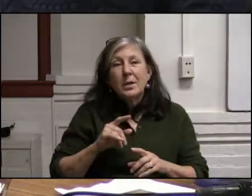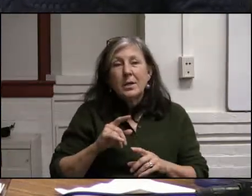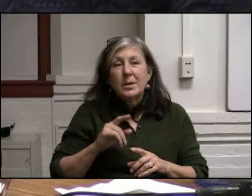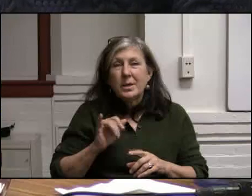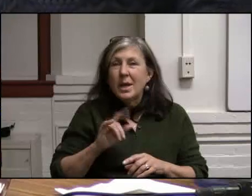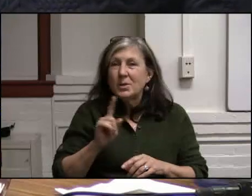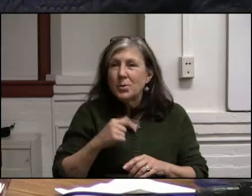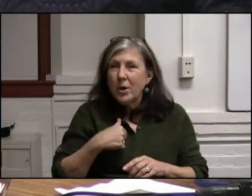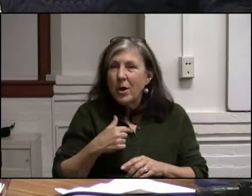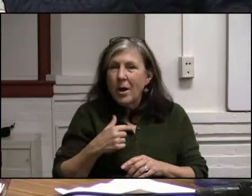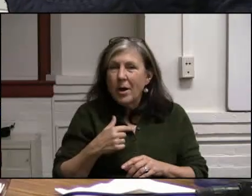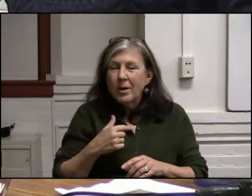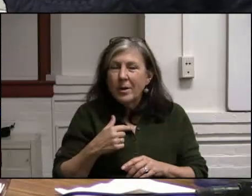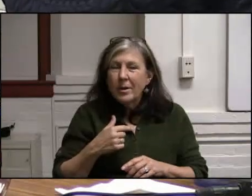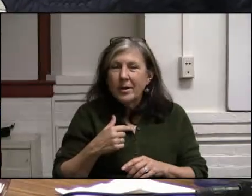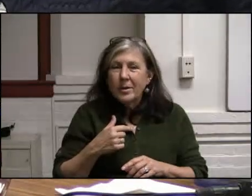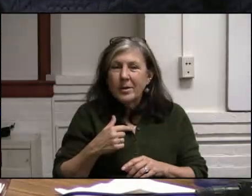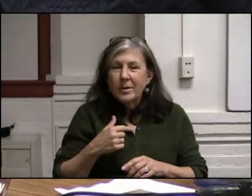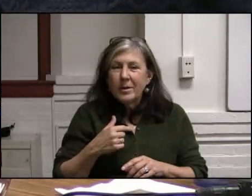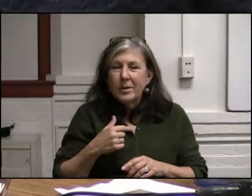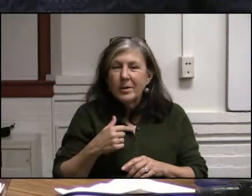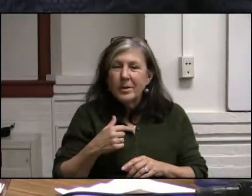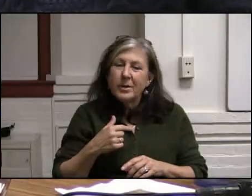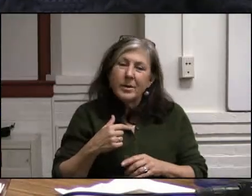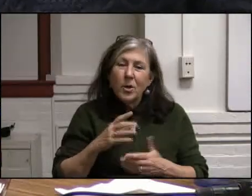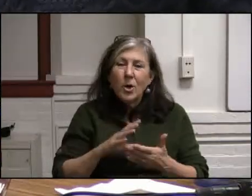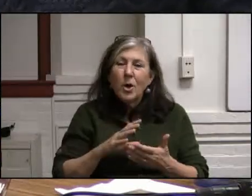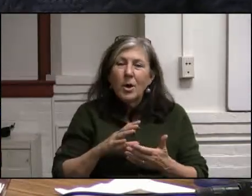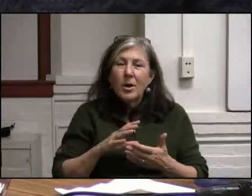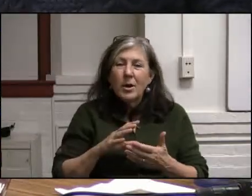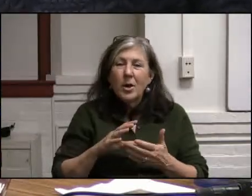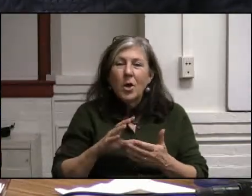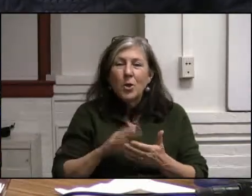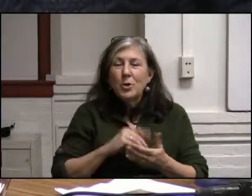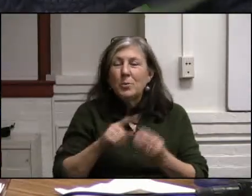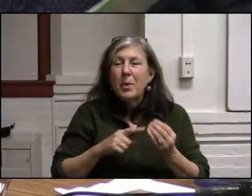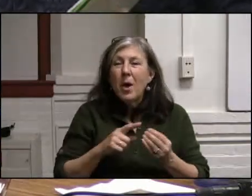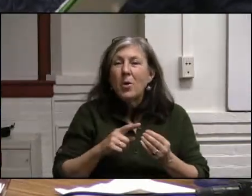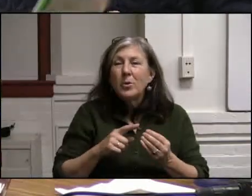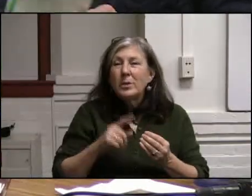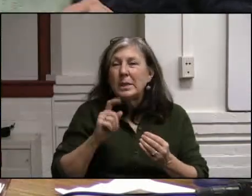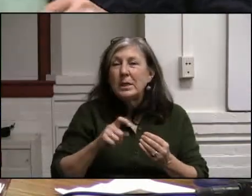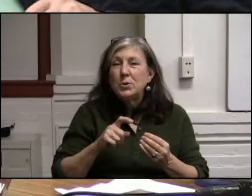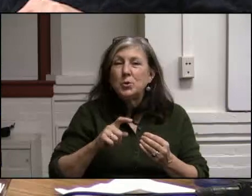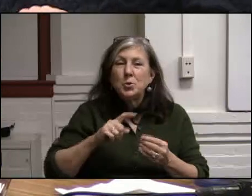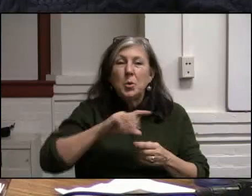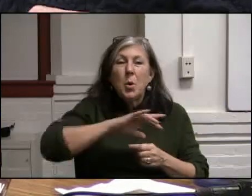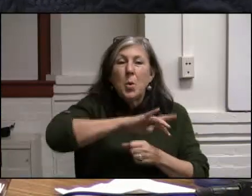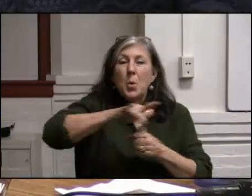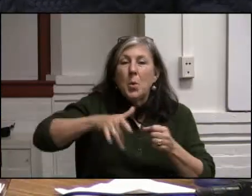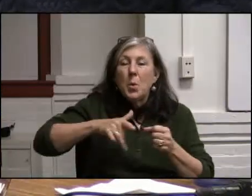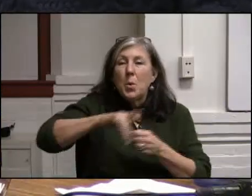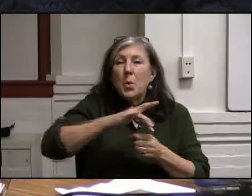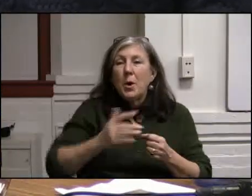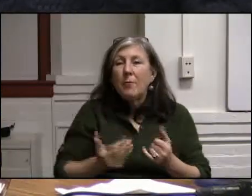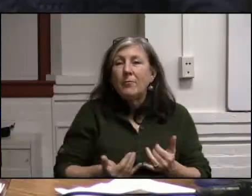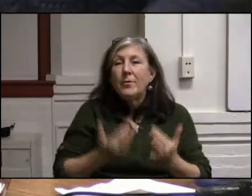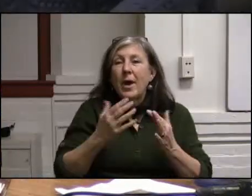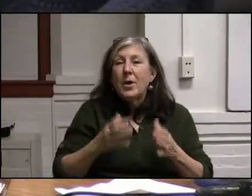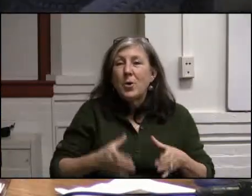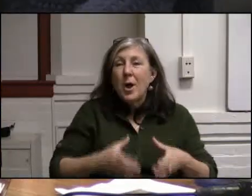got my comment about the fire hydrants. But this time, there's also a little report from BCTV, which is